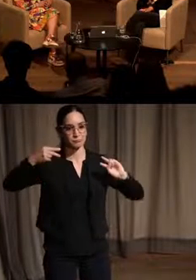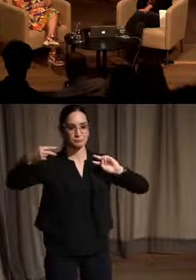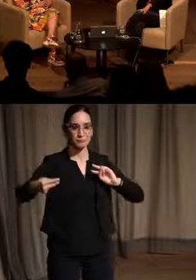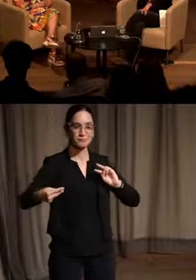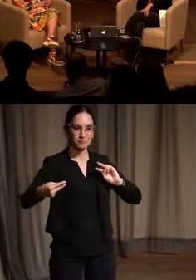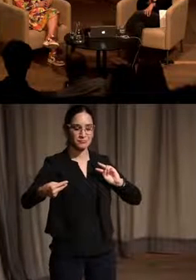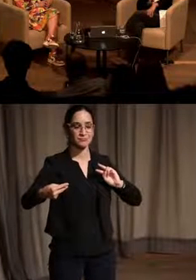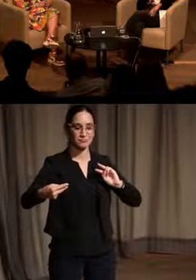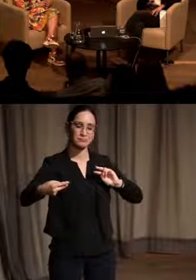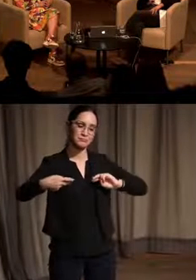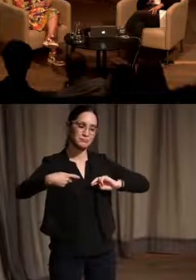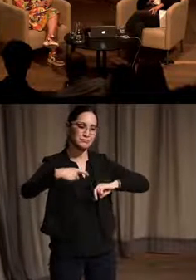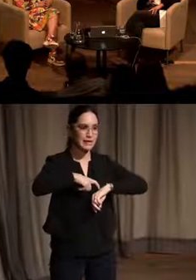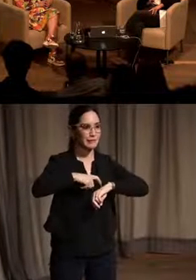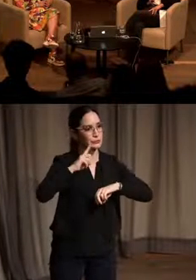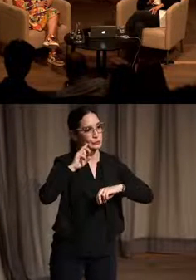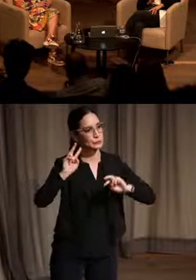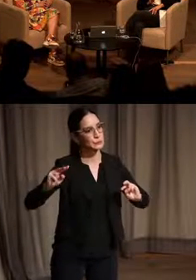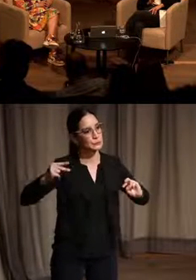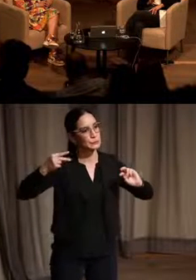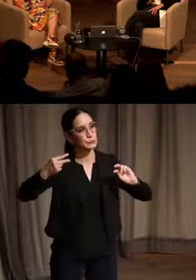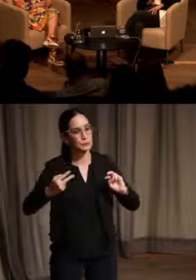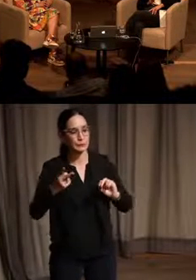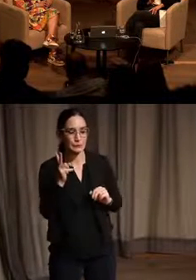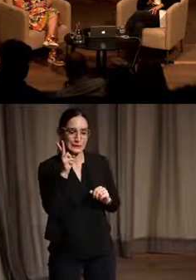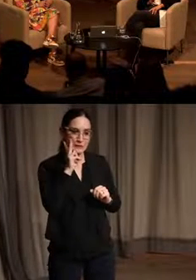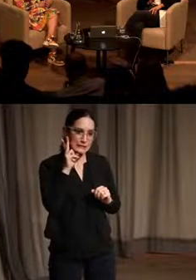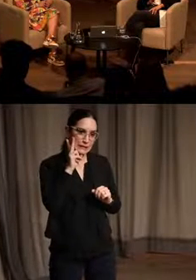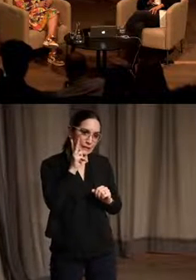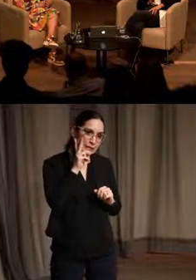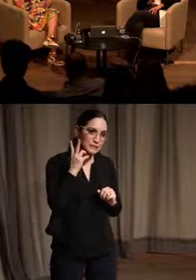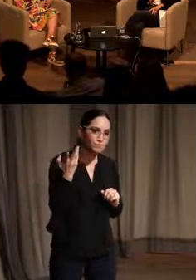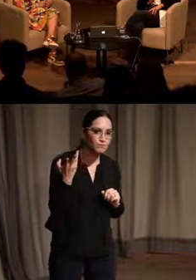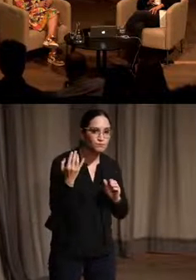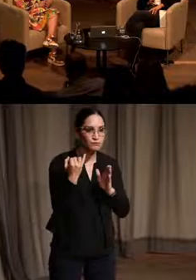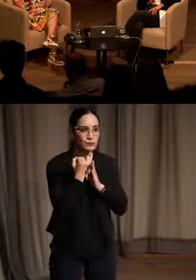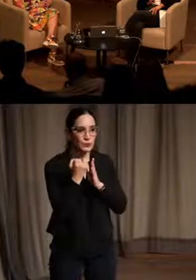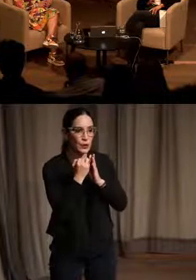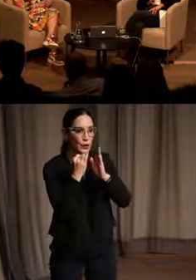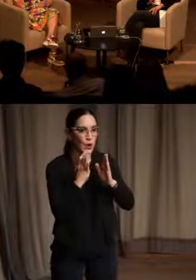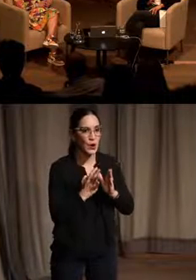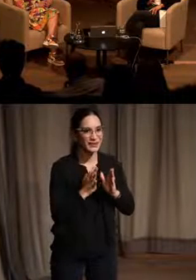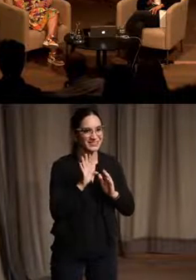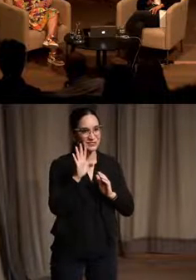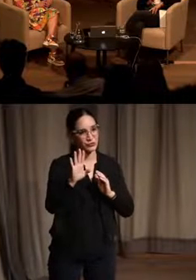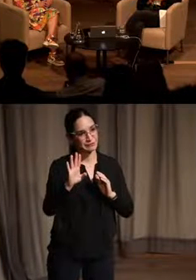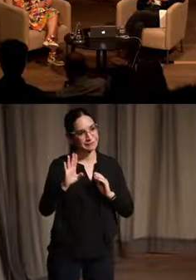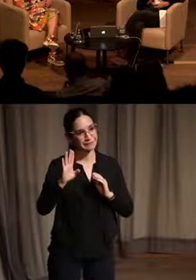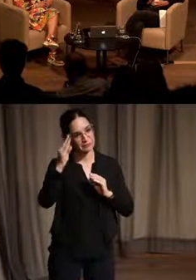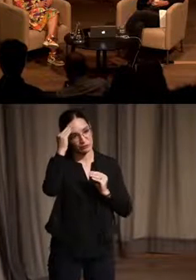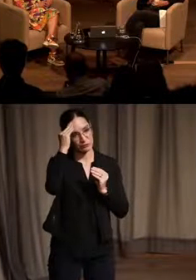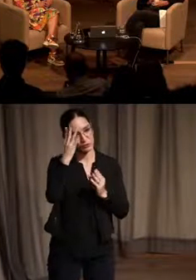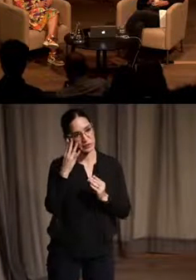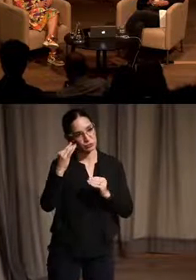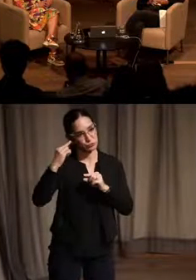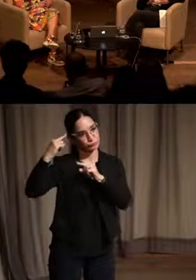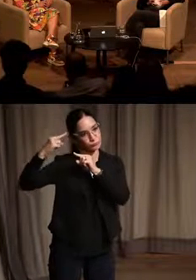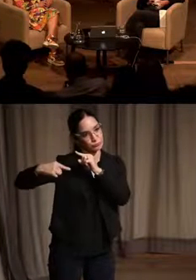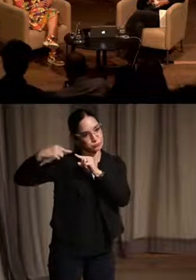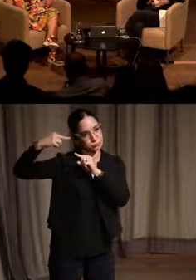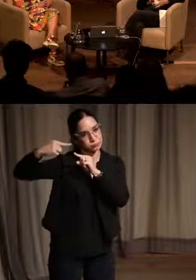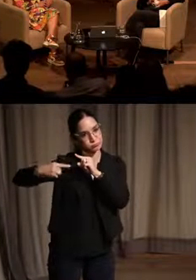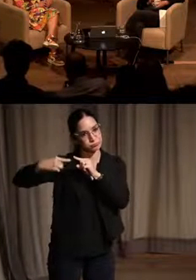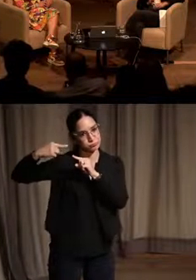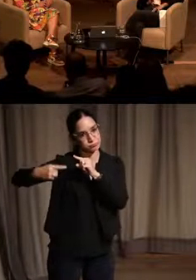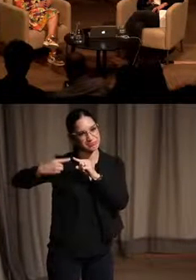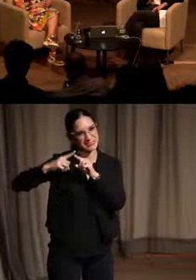But, so we'll see. I think artists have different ways of processing information. Some work a lot slower, which isn't bad.